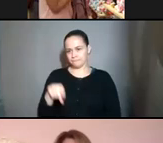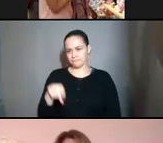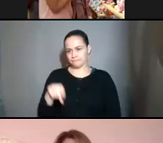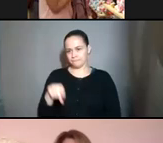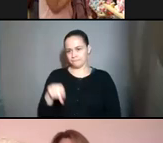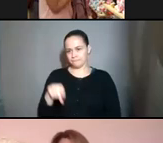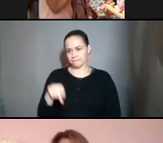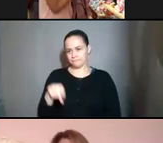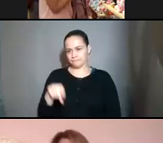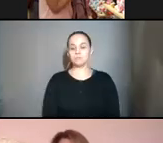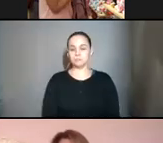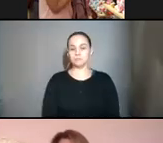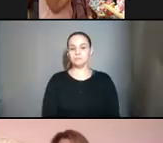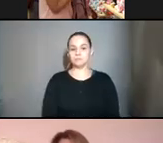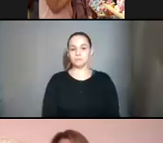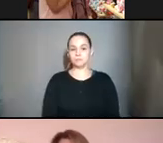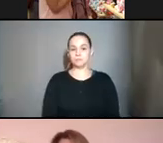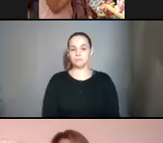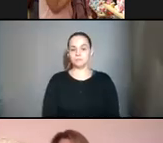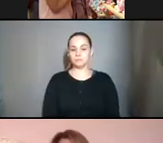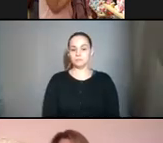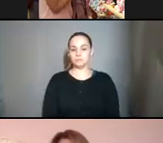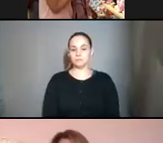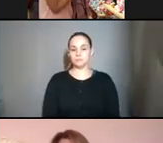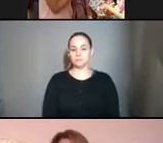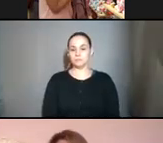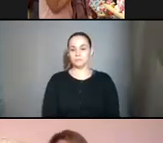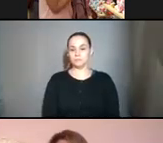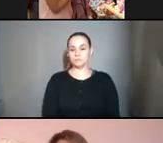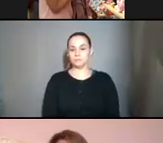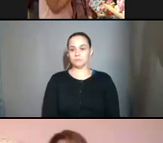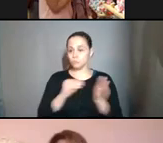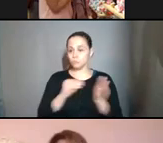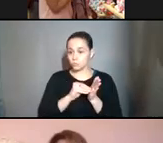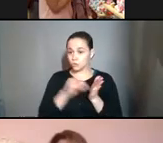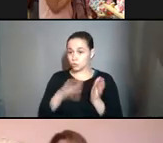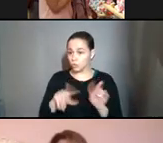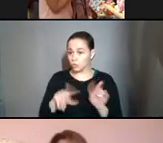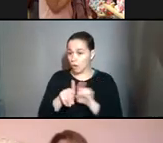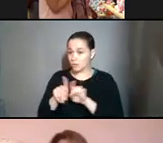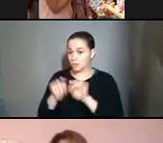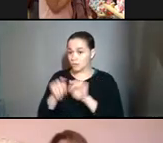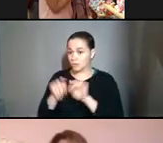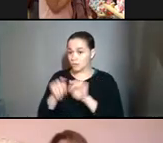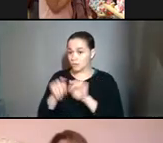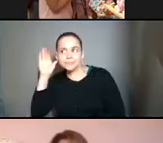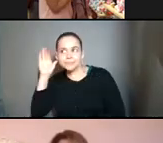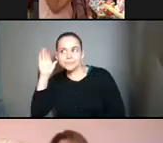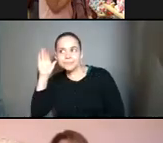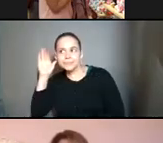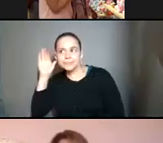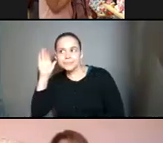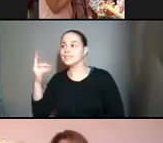The student can also click to hear what the message says. I've got this and am ready for something